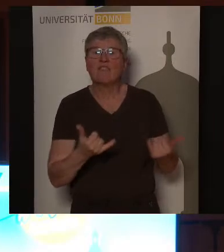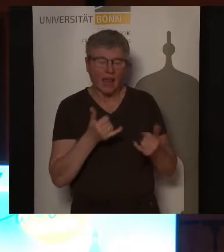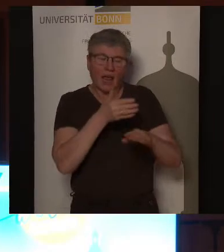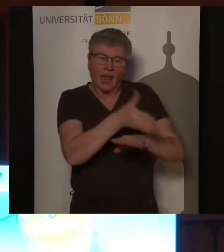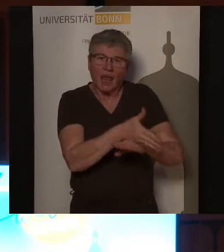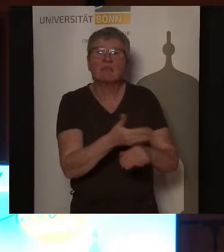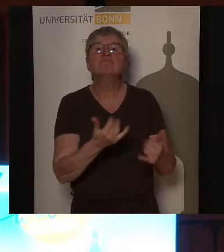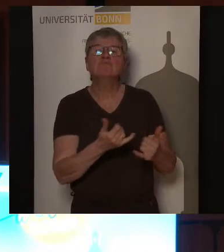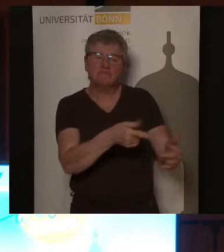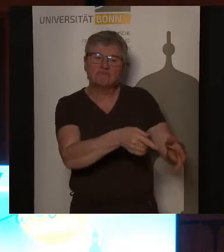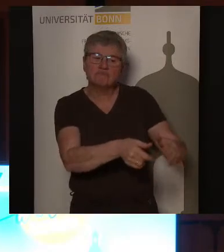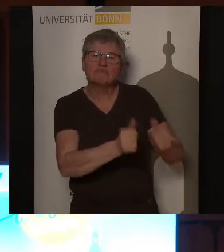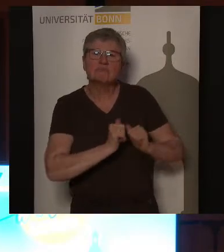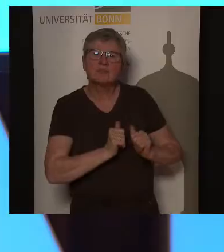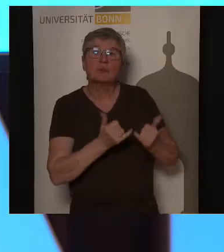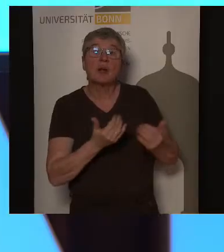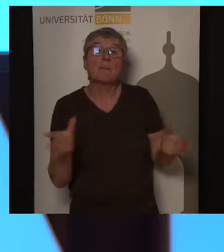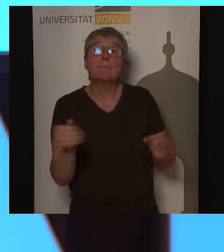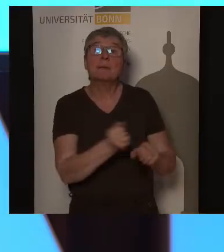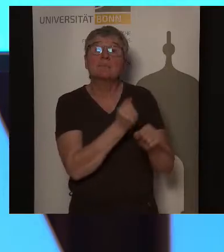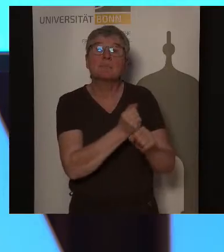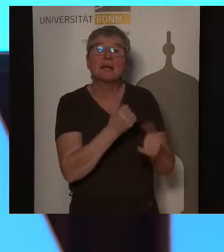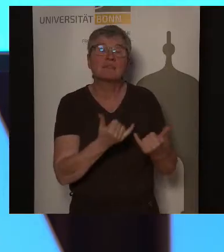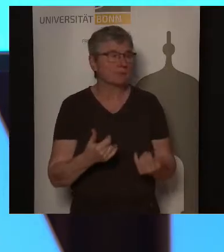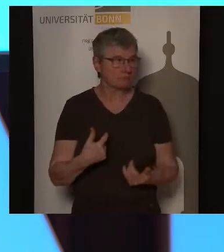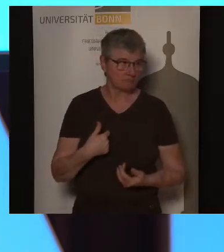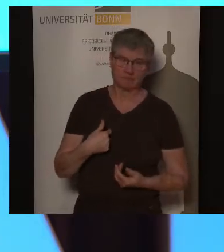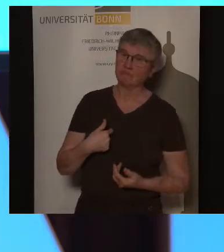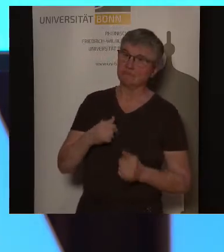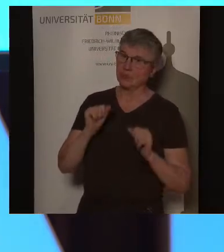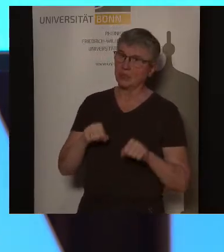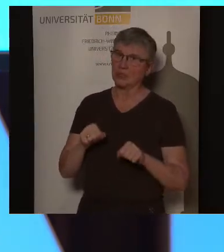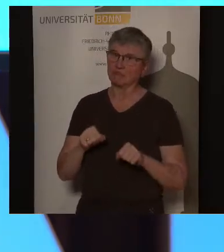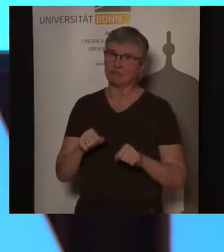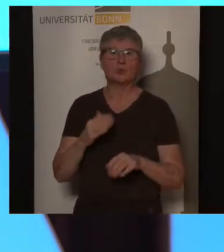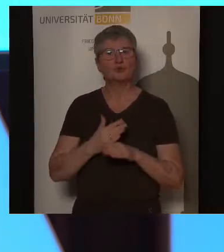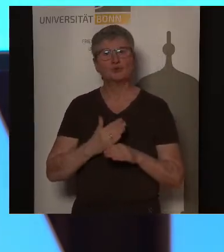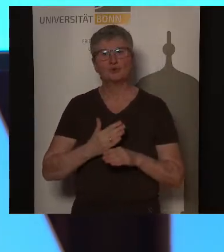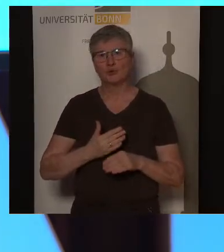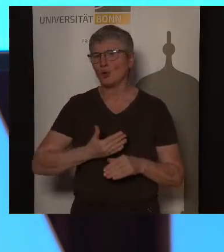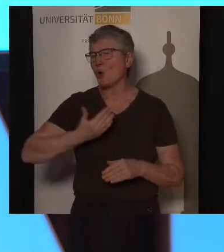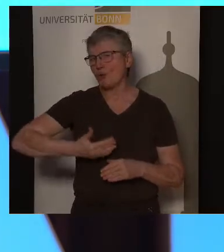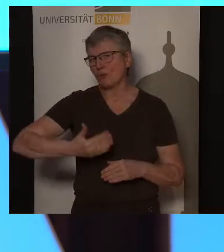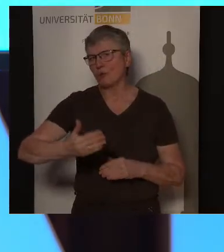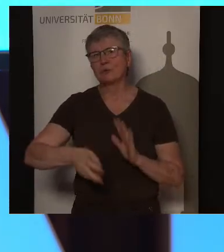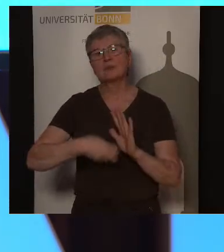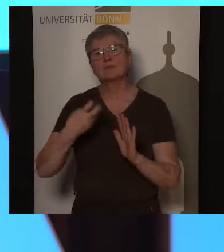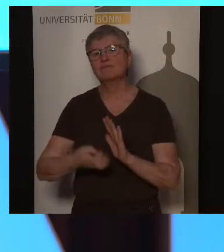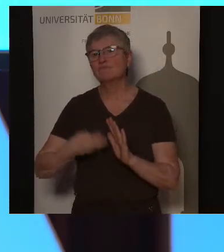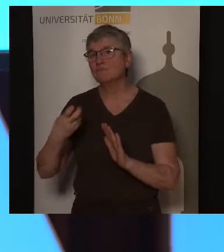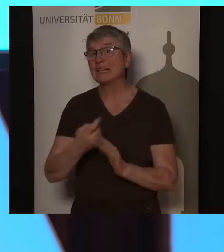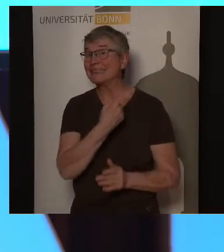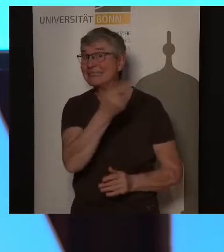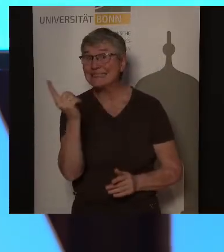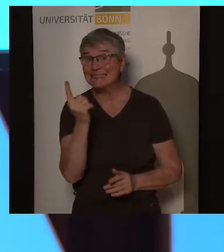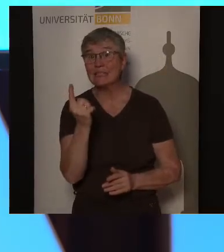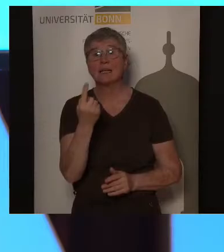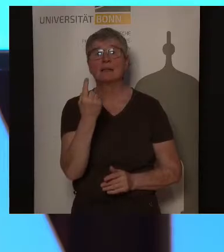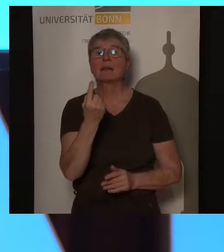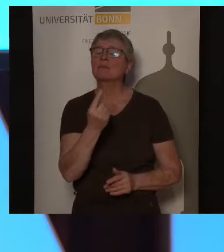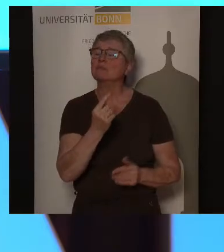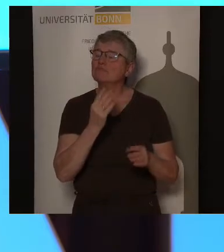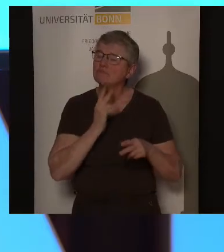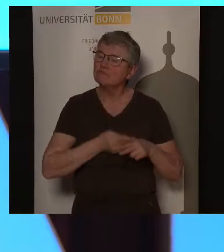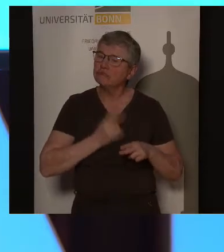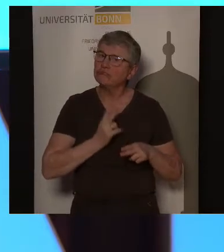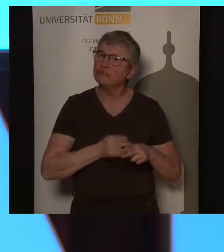What matters can I turn to you for? Now, what I can say is something that I've heard here